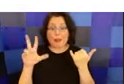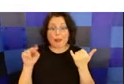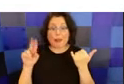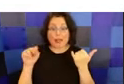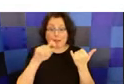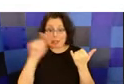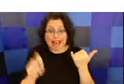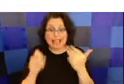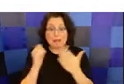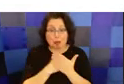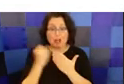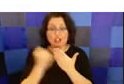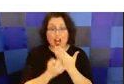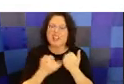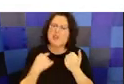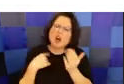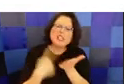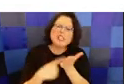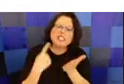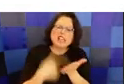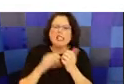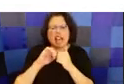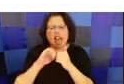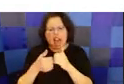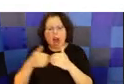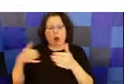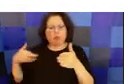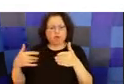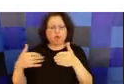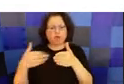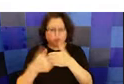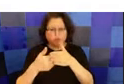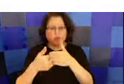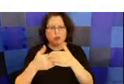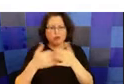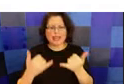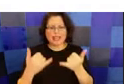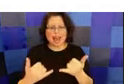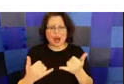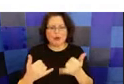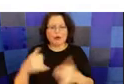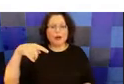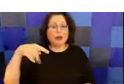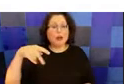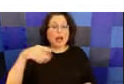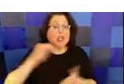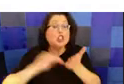about how we got here and the context in which this project is happening. So Port Authority is...